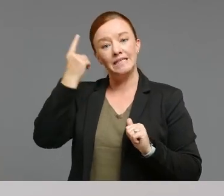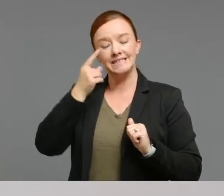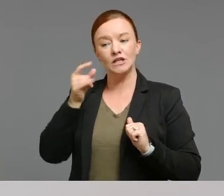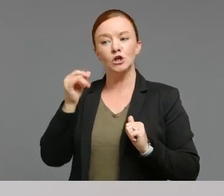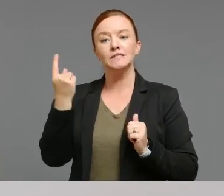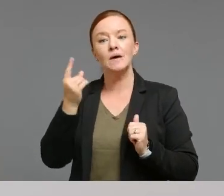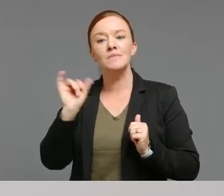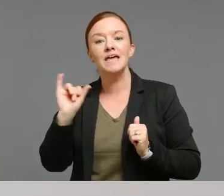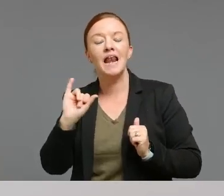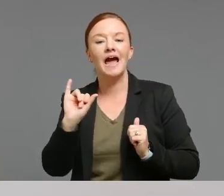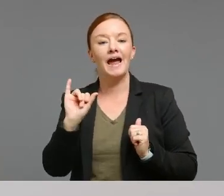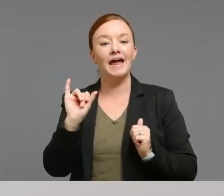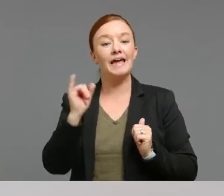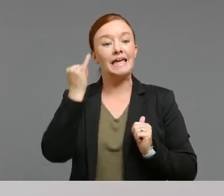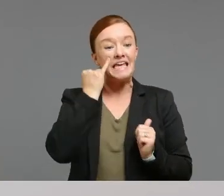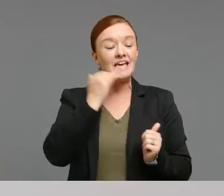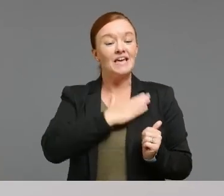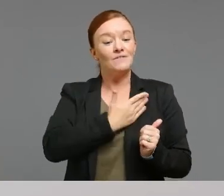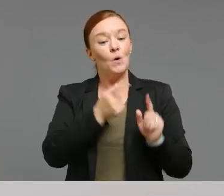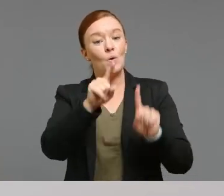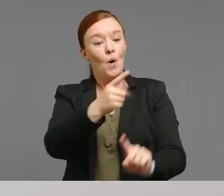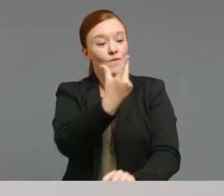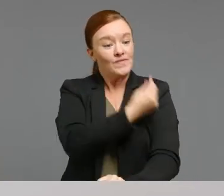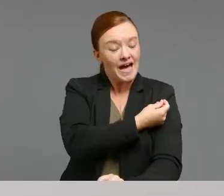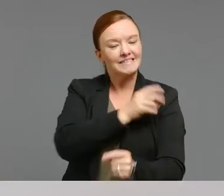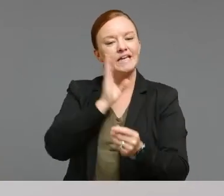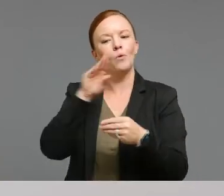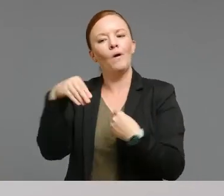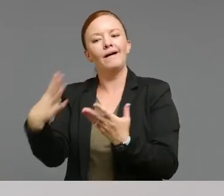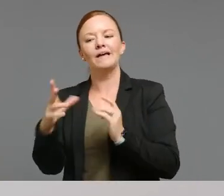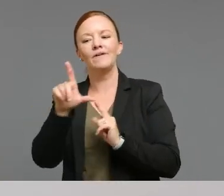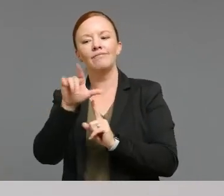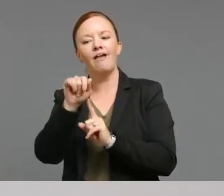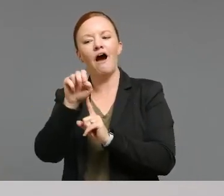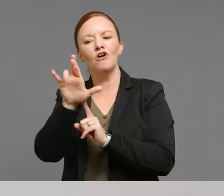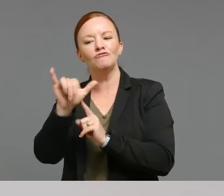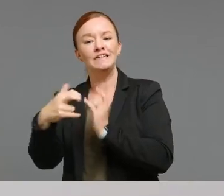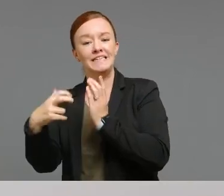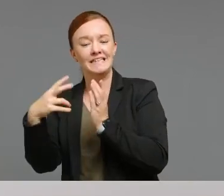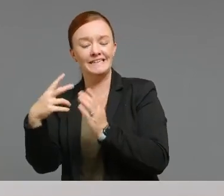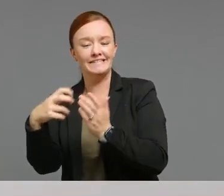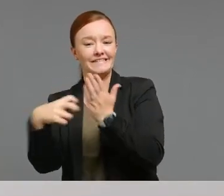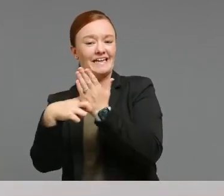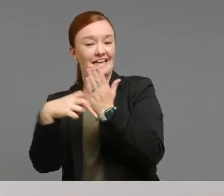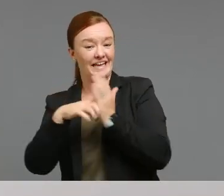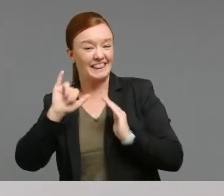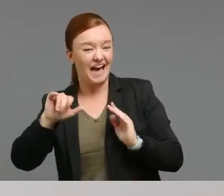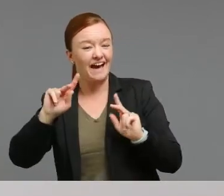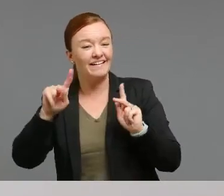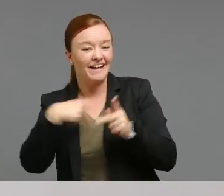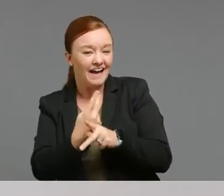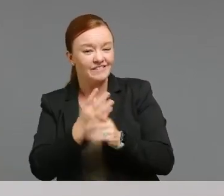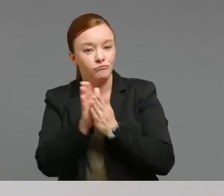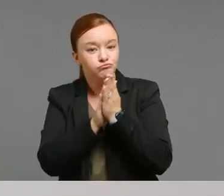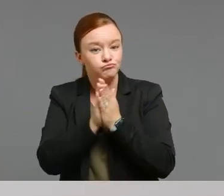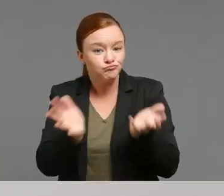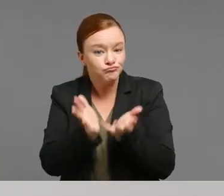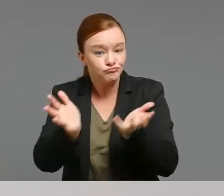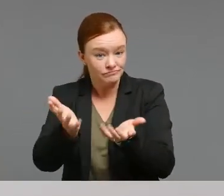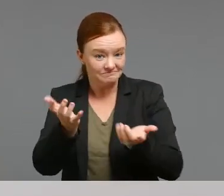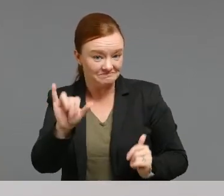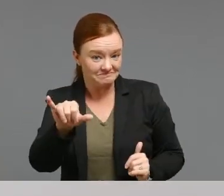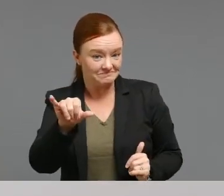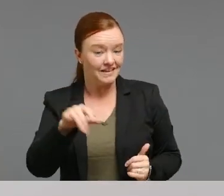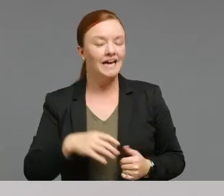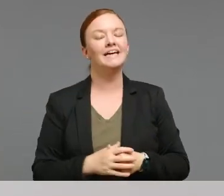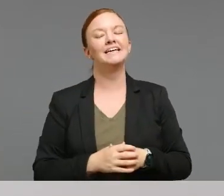lottery entries and any of those other kind of non-medical incentives? So we are